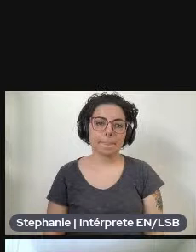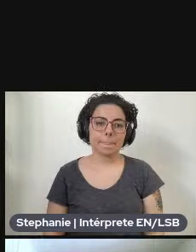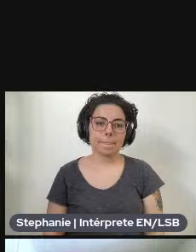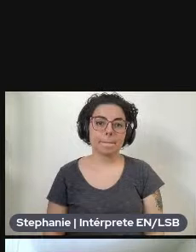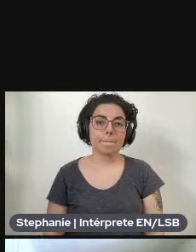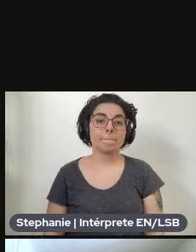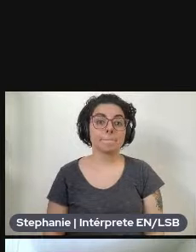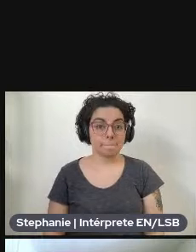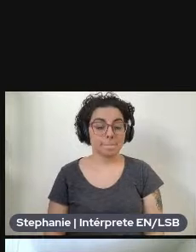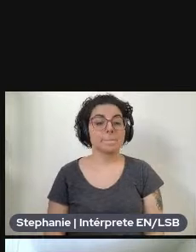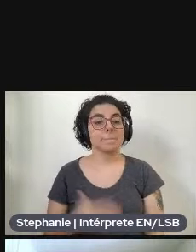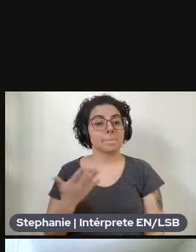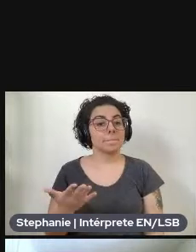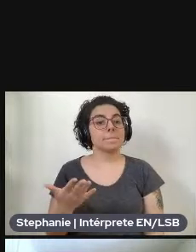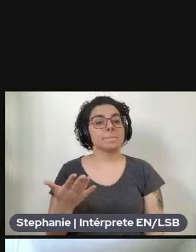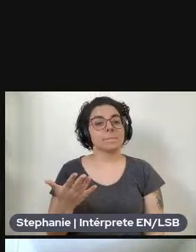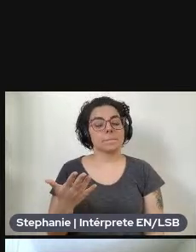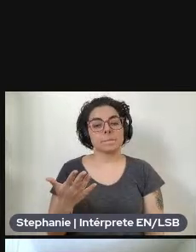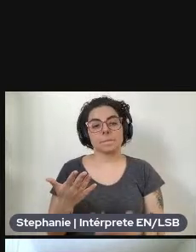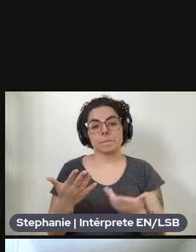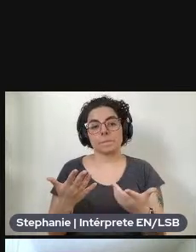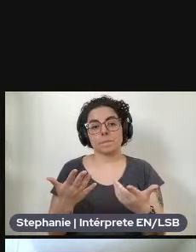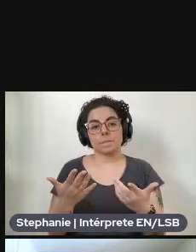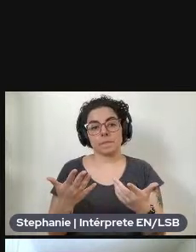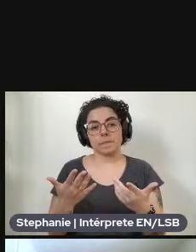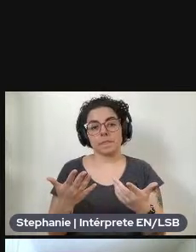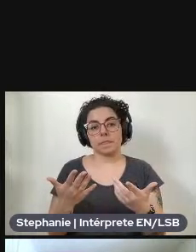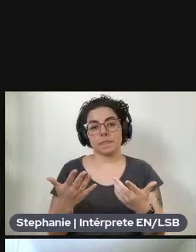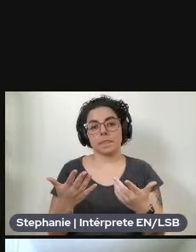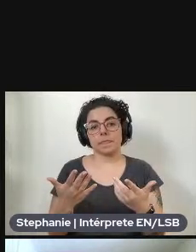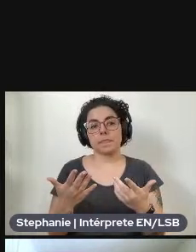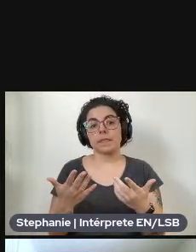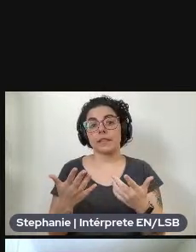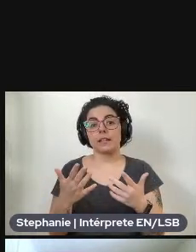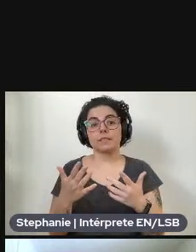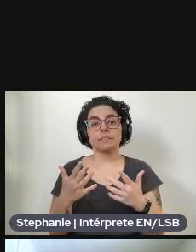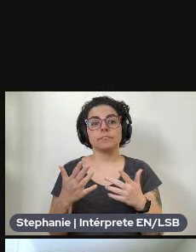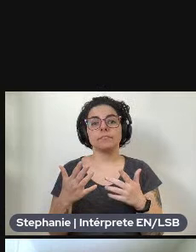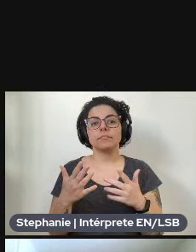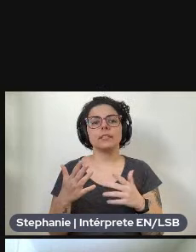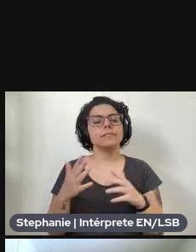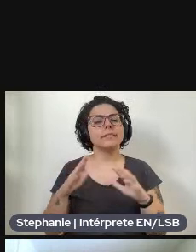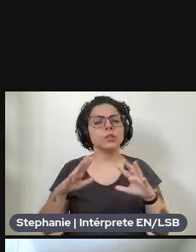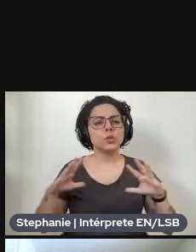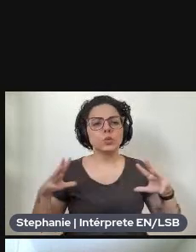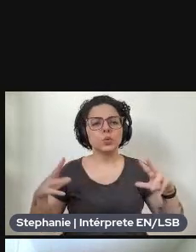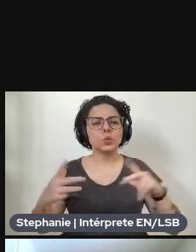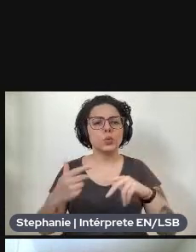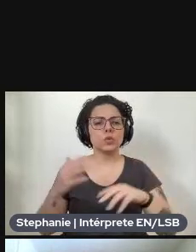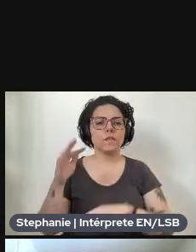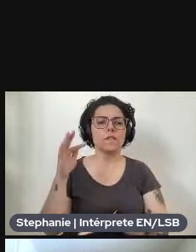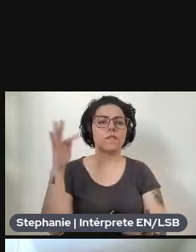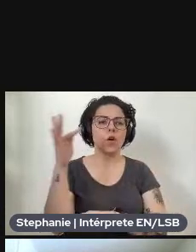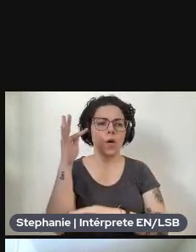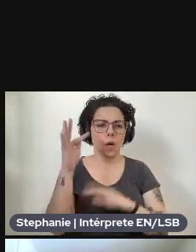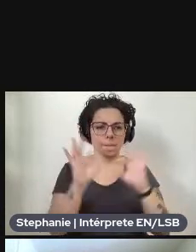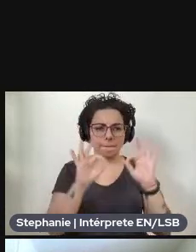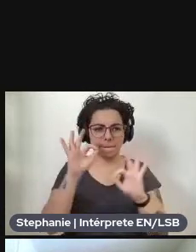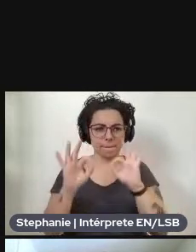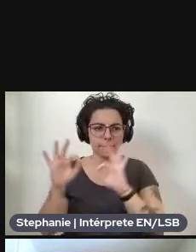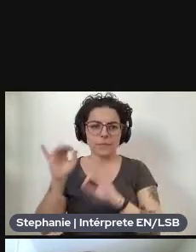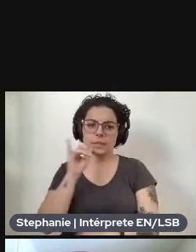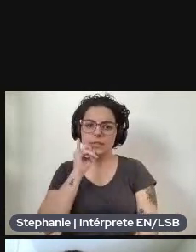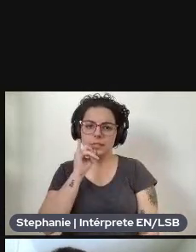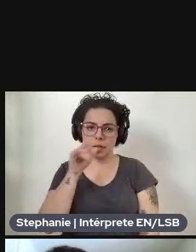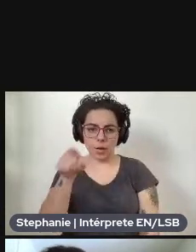finally, everything is highly formalized. I will give you a number of